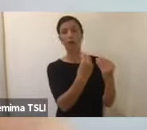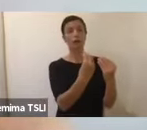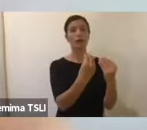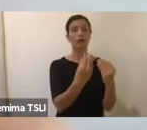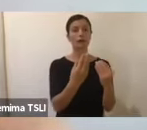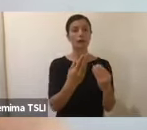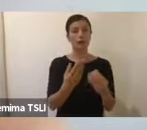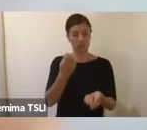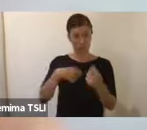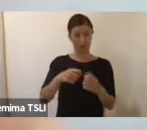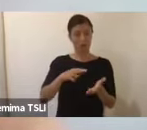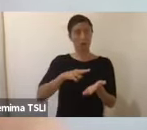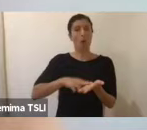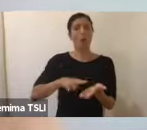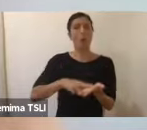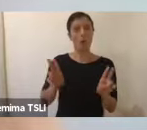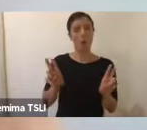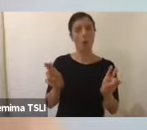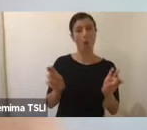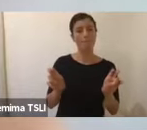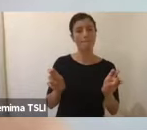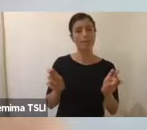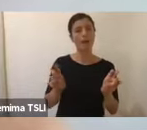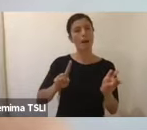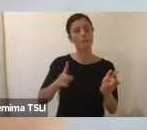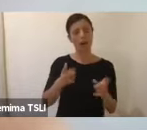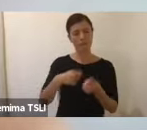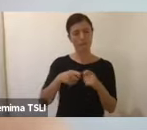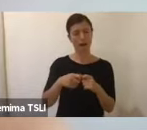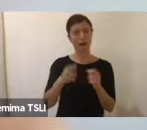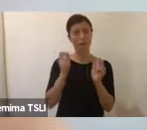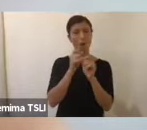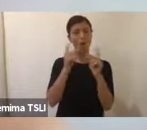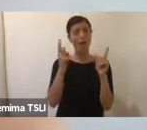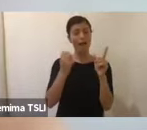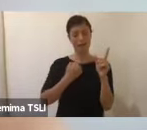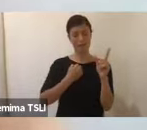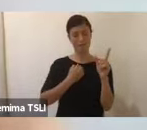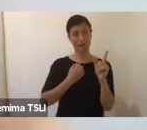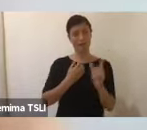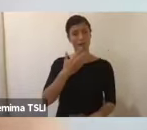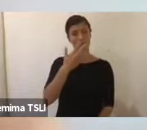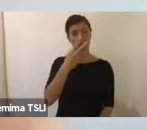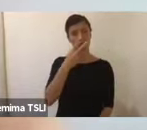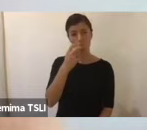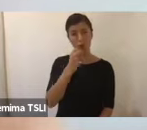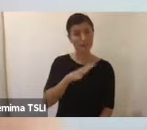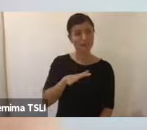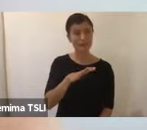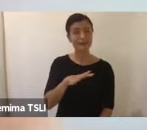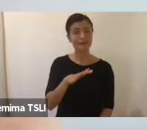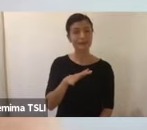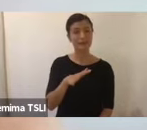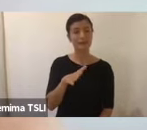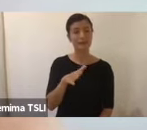felt a responsibility to look at it and to understand and transform it and to this day I'm still trying to do that